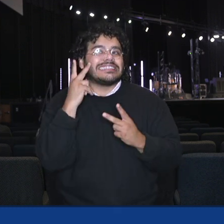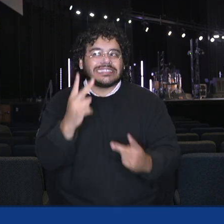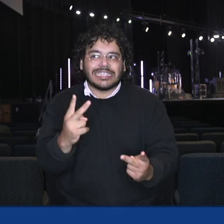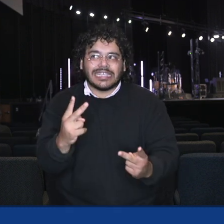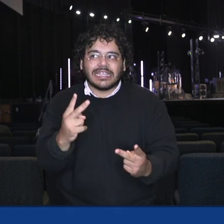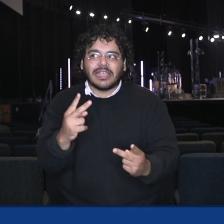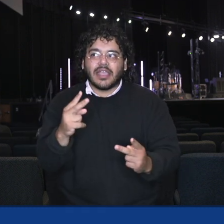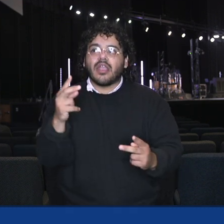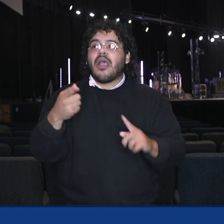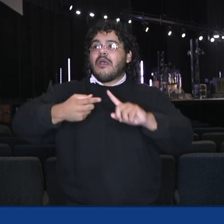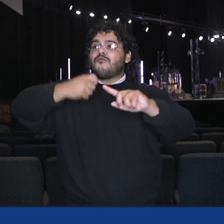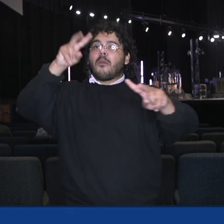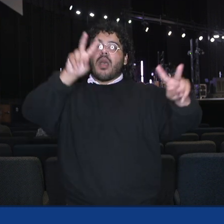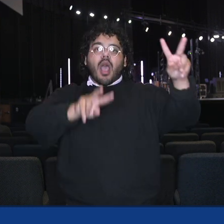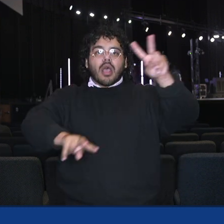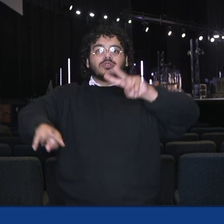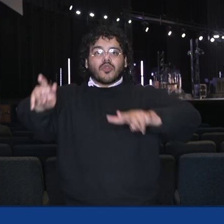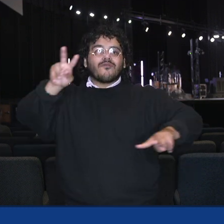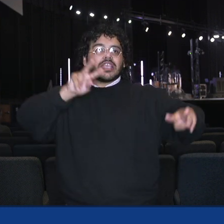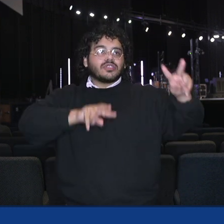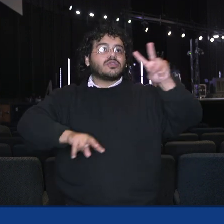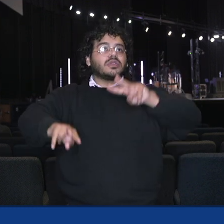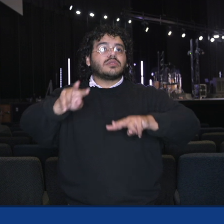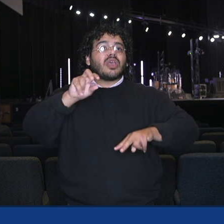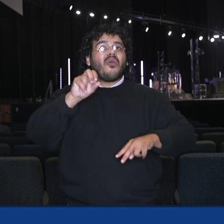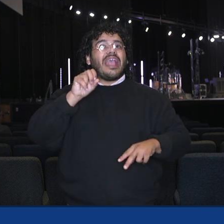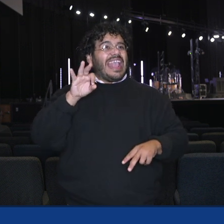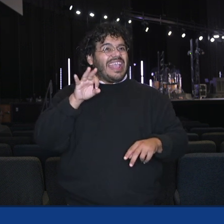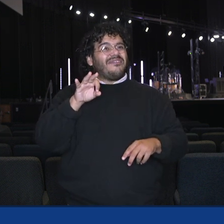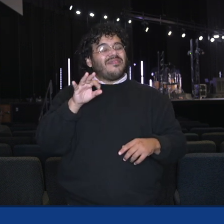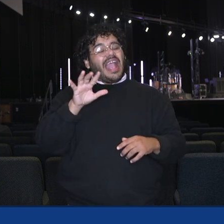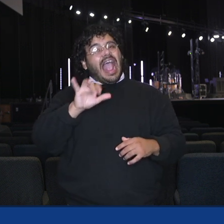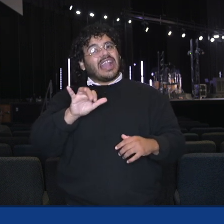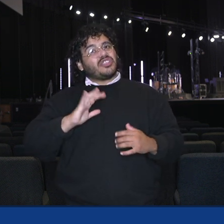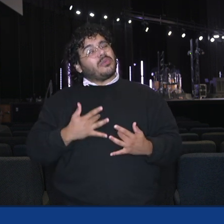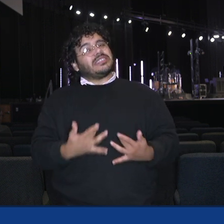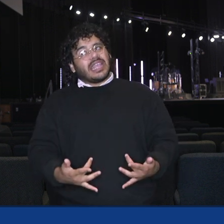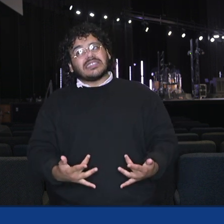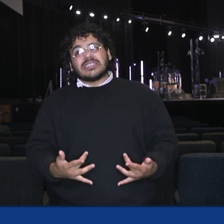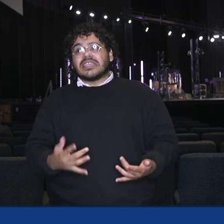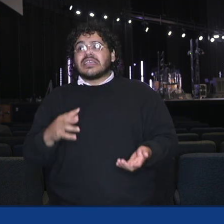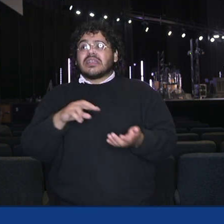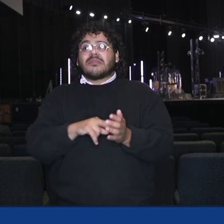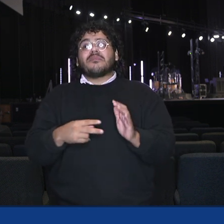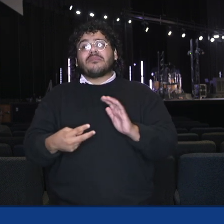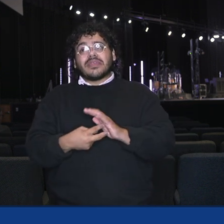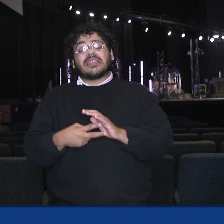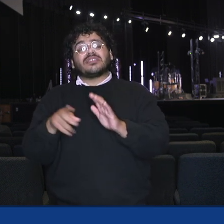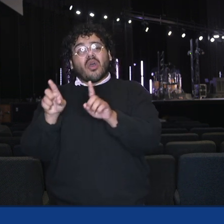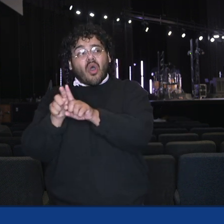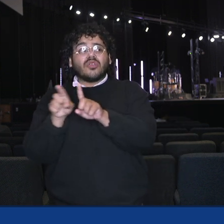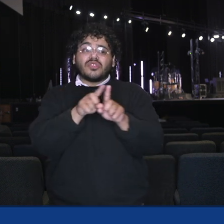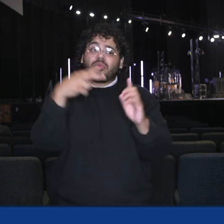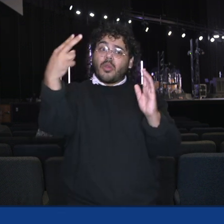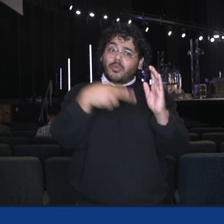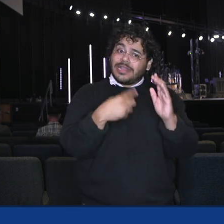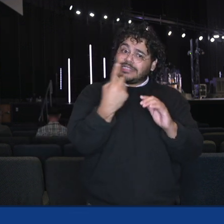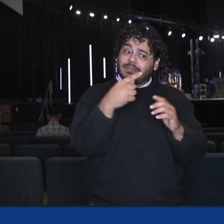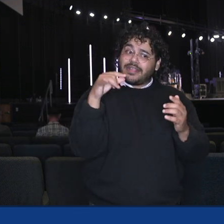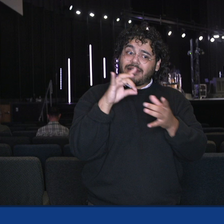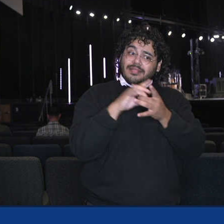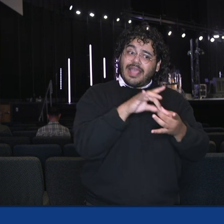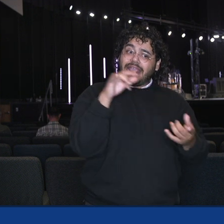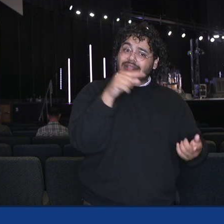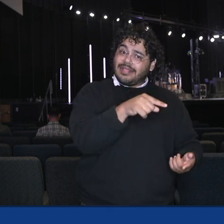so if you are one of these people who tends to demythologize everything, then what you often do when you read a text like this is you say to